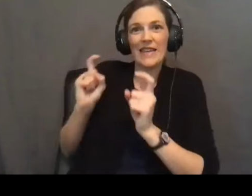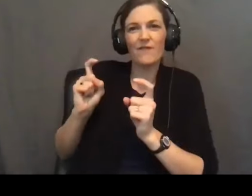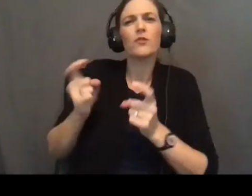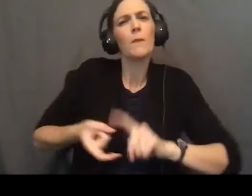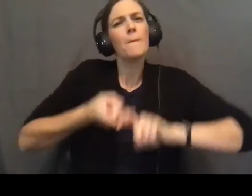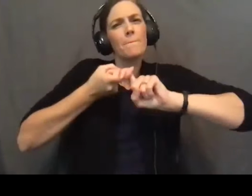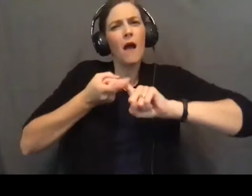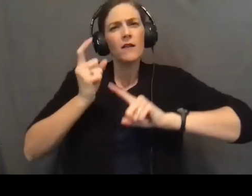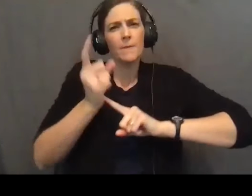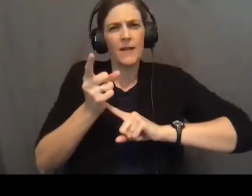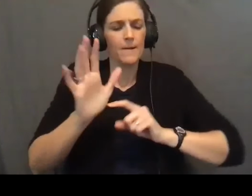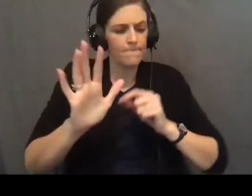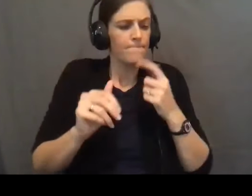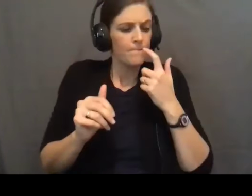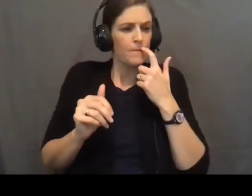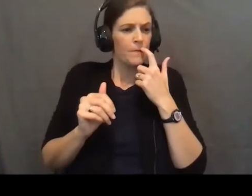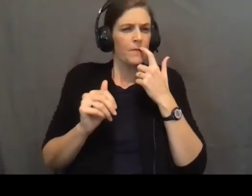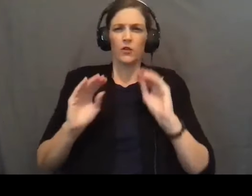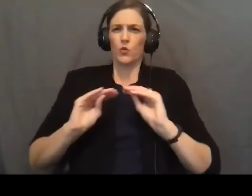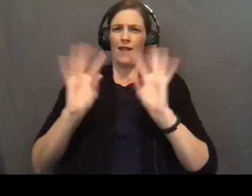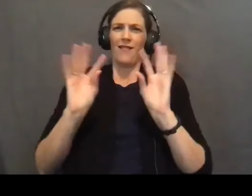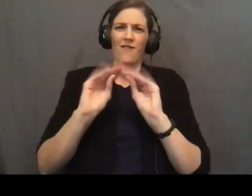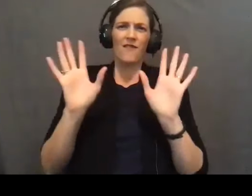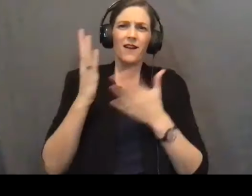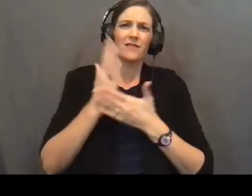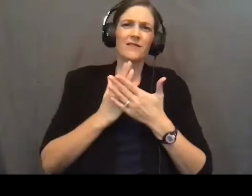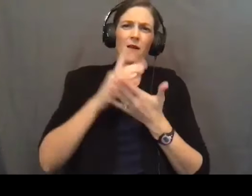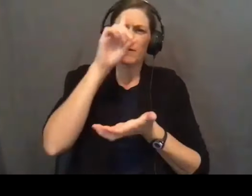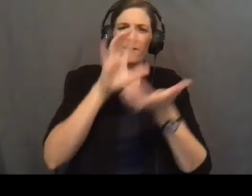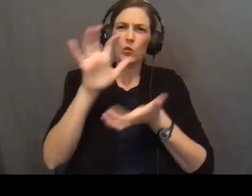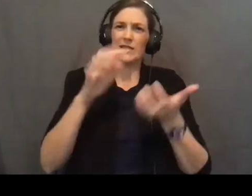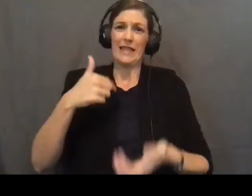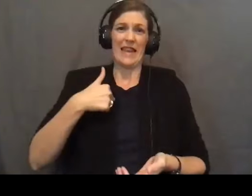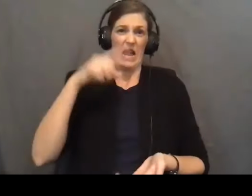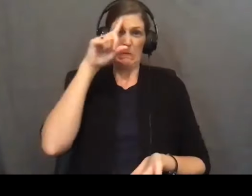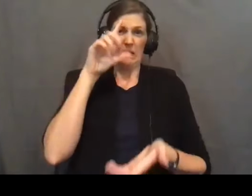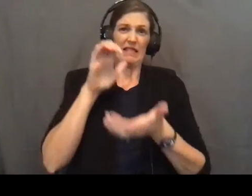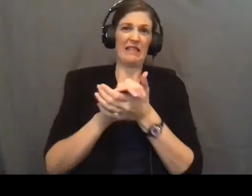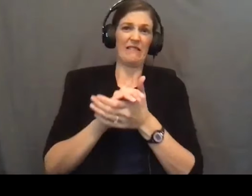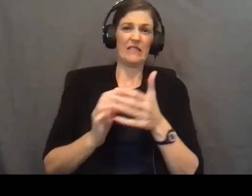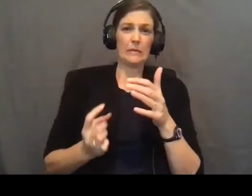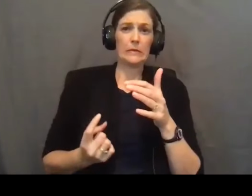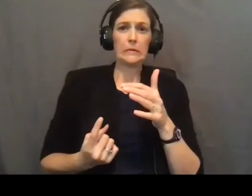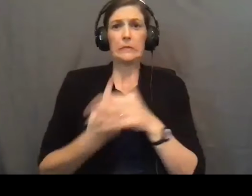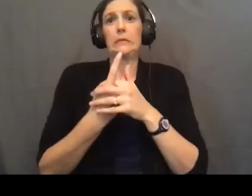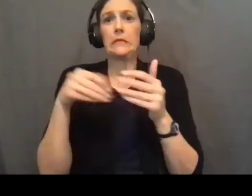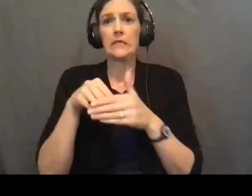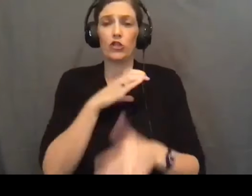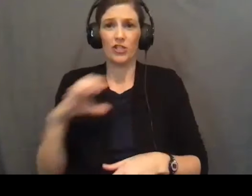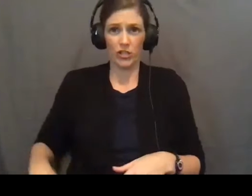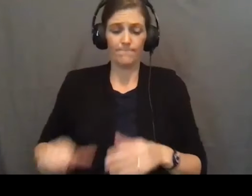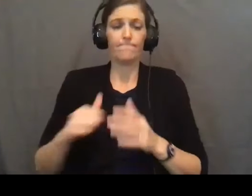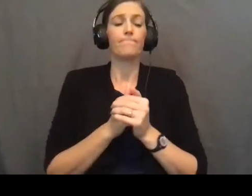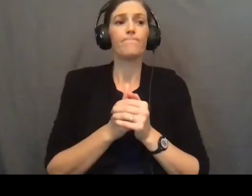pause here for a minute to just clarify some confusion that I believe has crept into Christianity about this